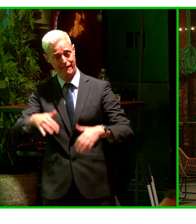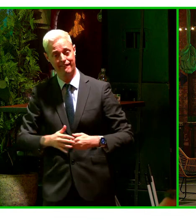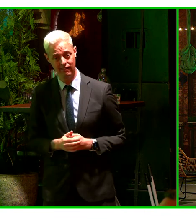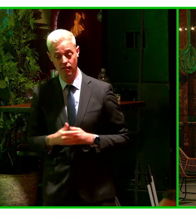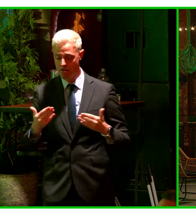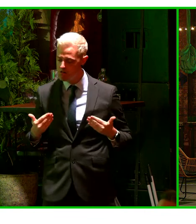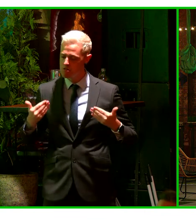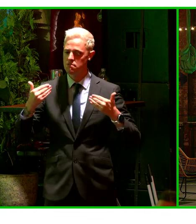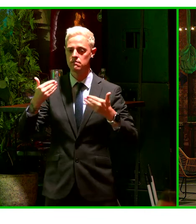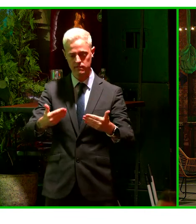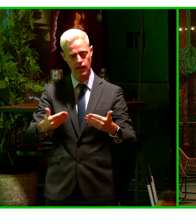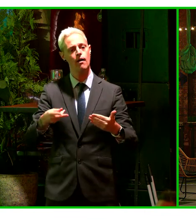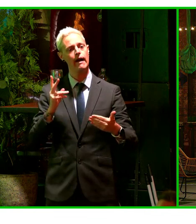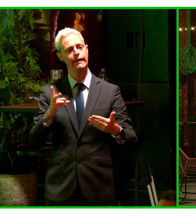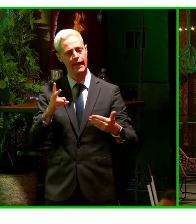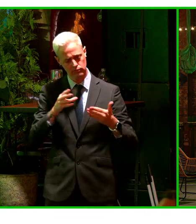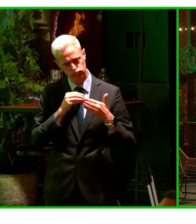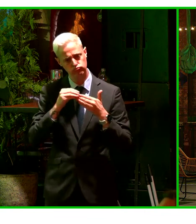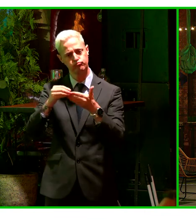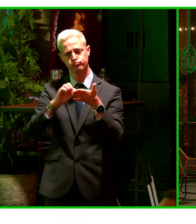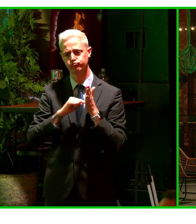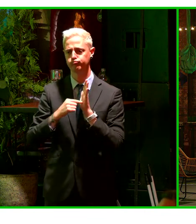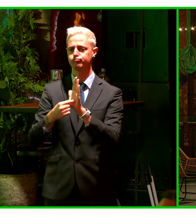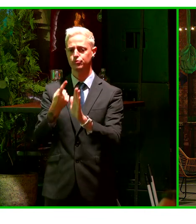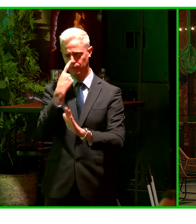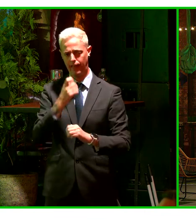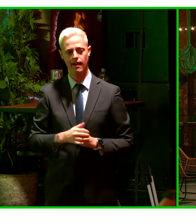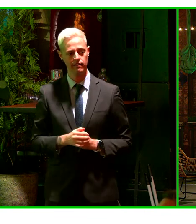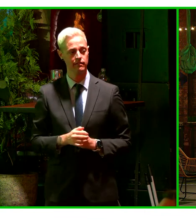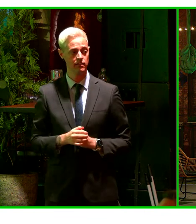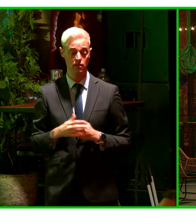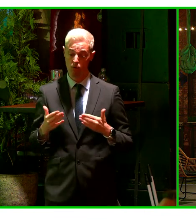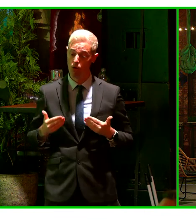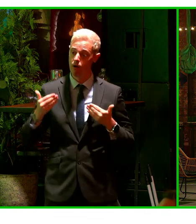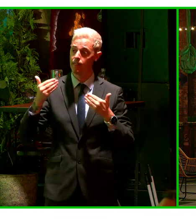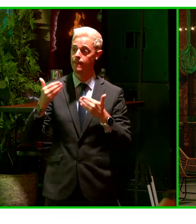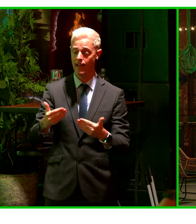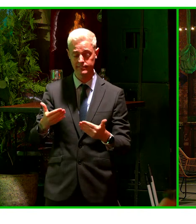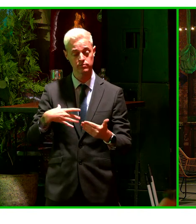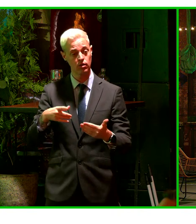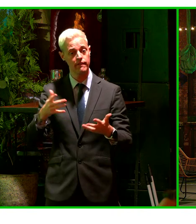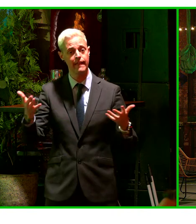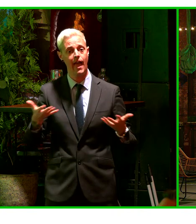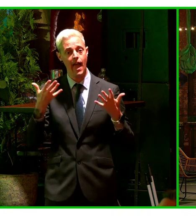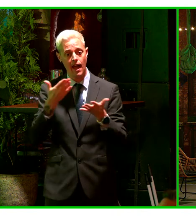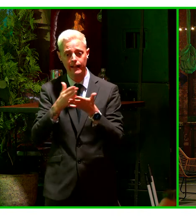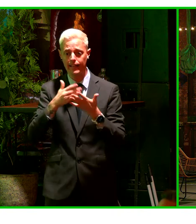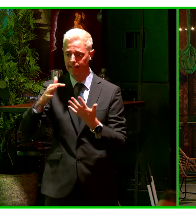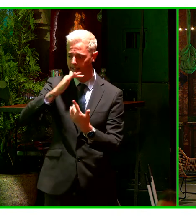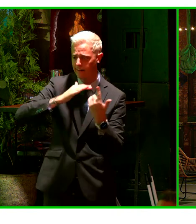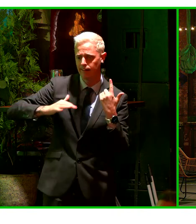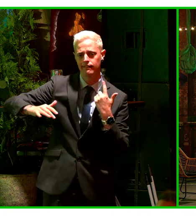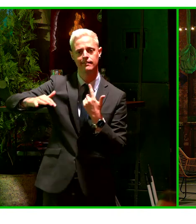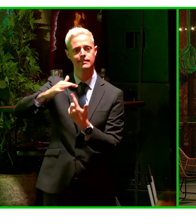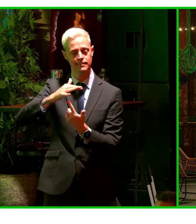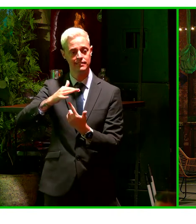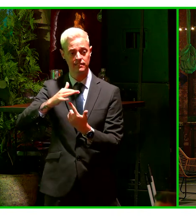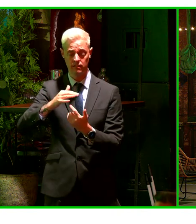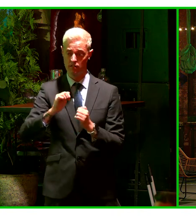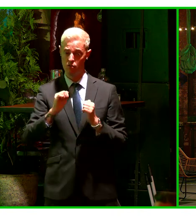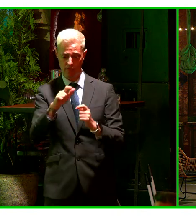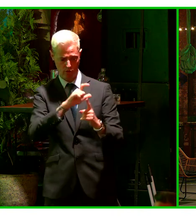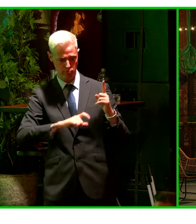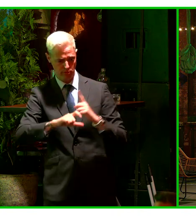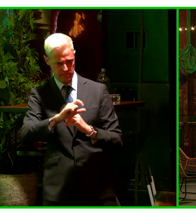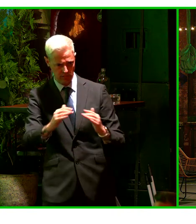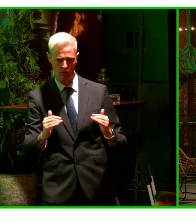ready to lead the next. But this next one needs to make people's air cleaner, give them more livable